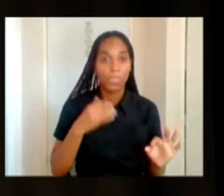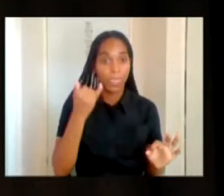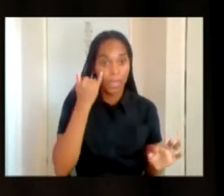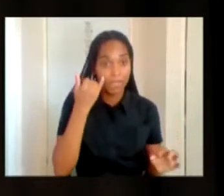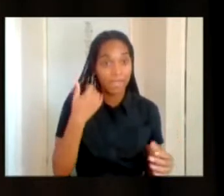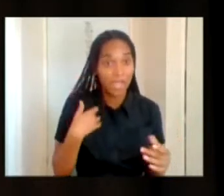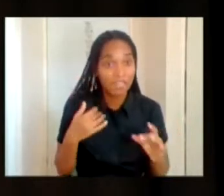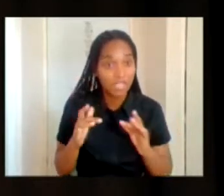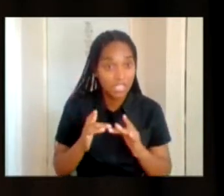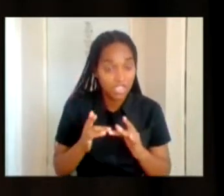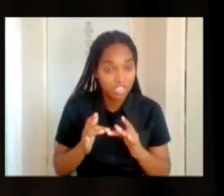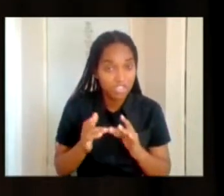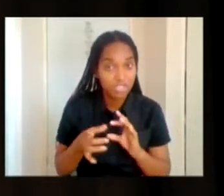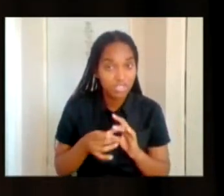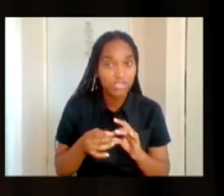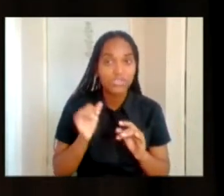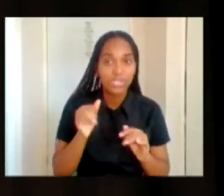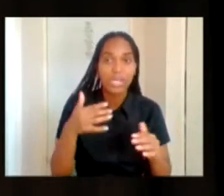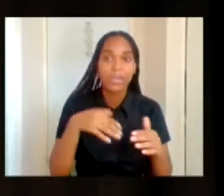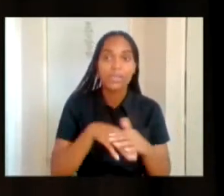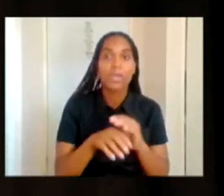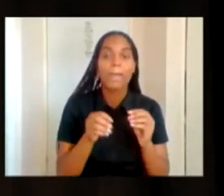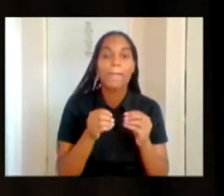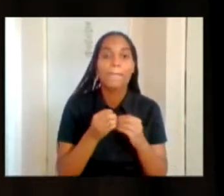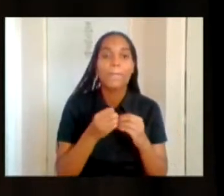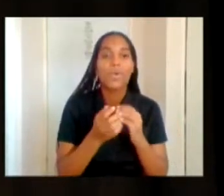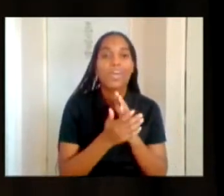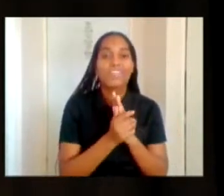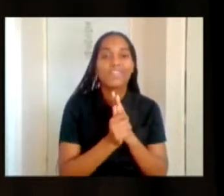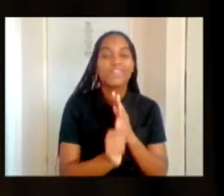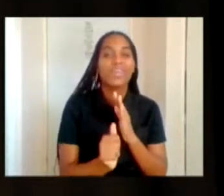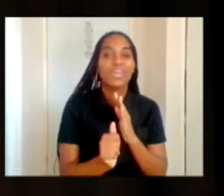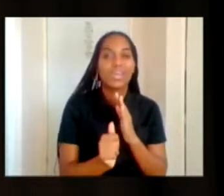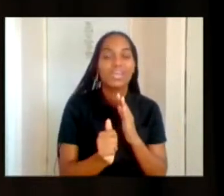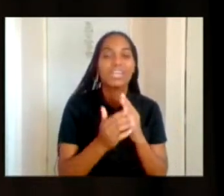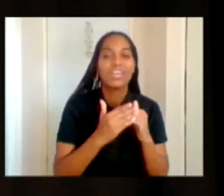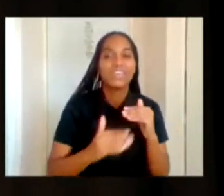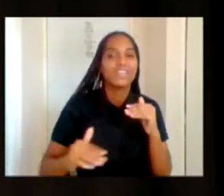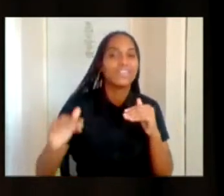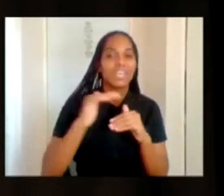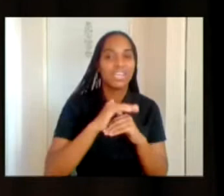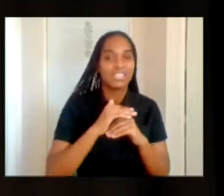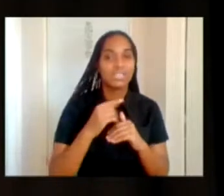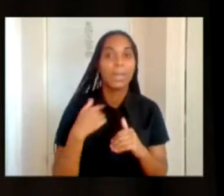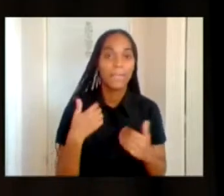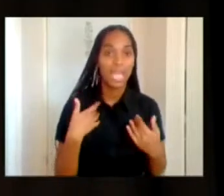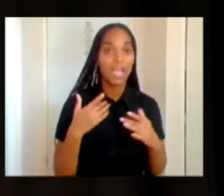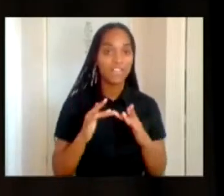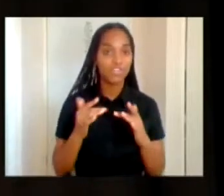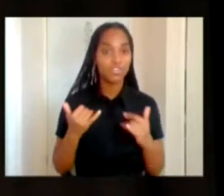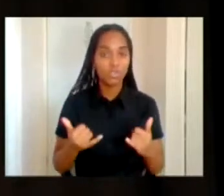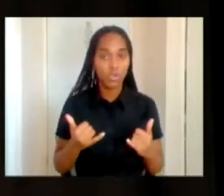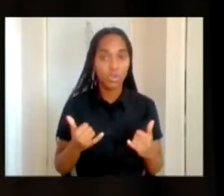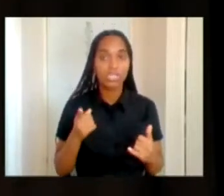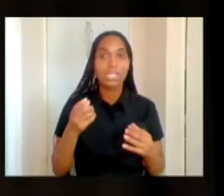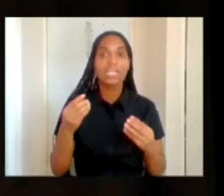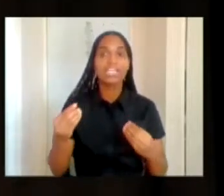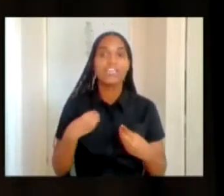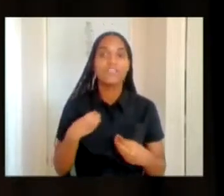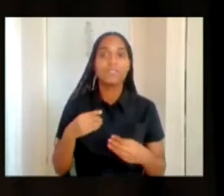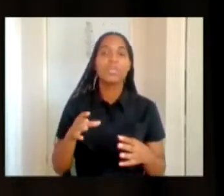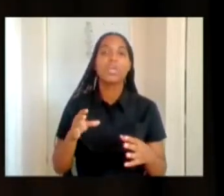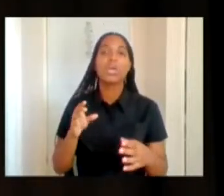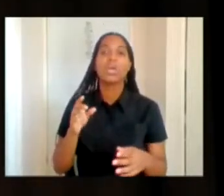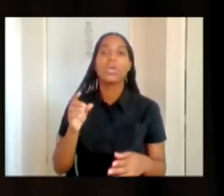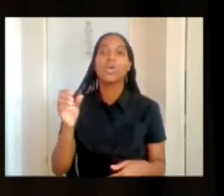internet connection, you can get into some of these advanced features that you were asking about. So I have an internet connection now that gives me a return path, and now